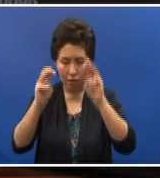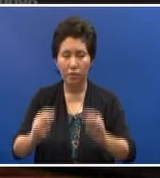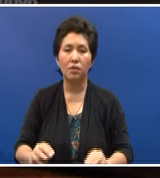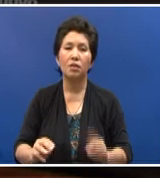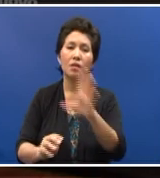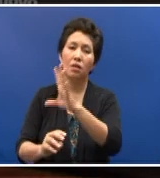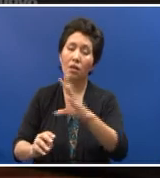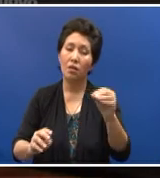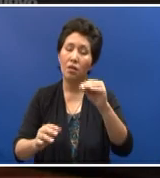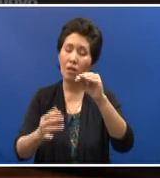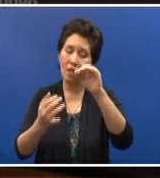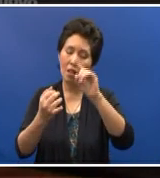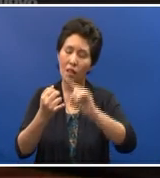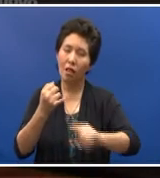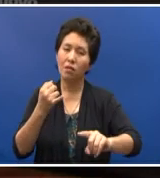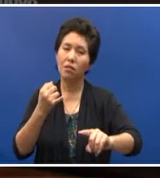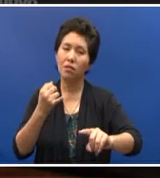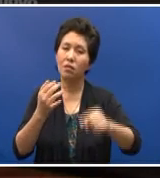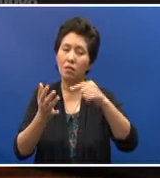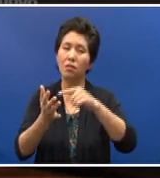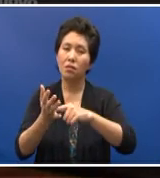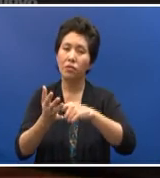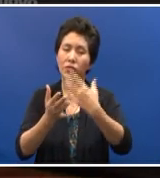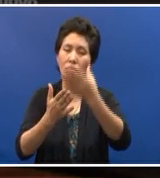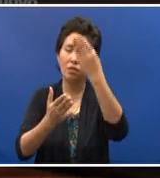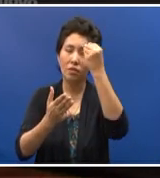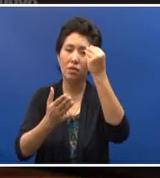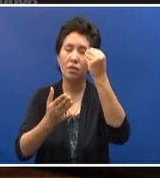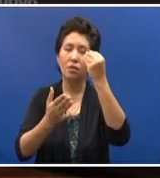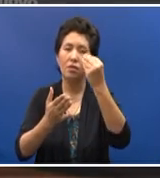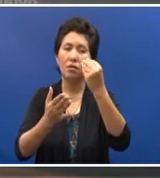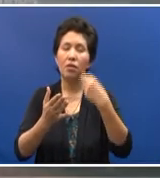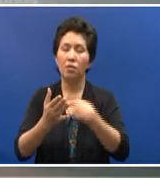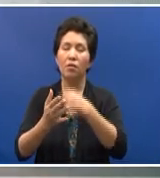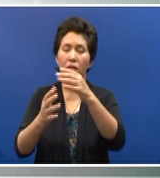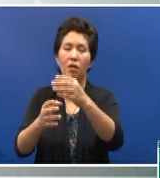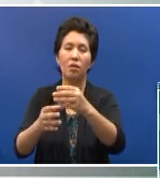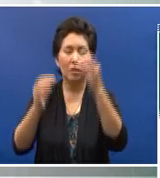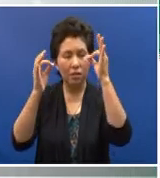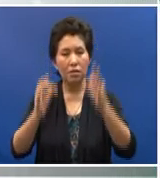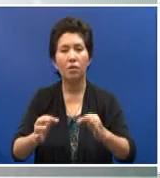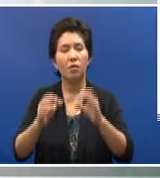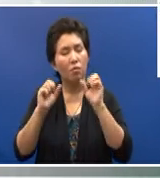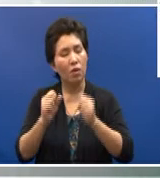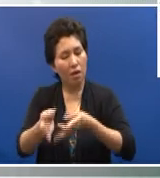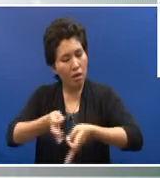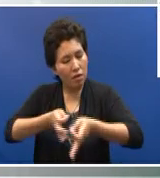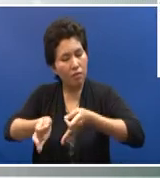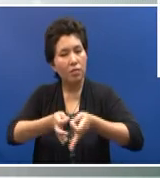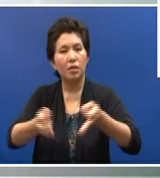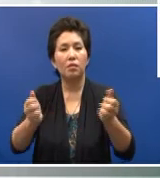Okay, and by the end of these tutorials, it is hoped that you manage to explain the